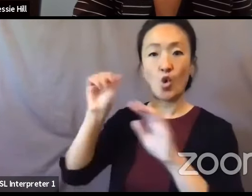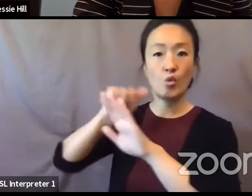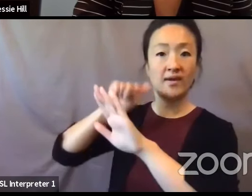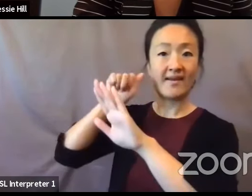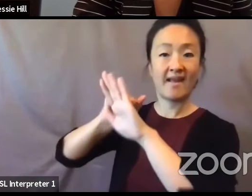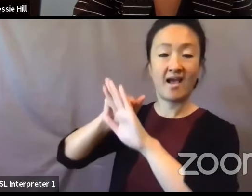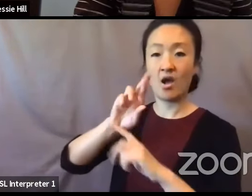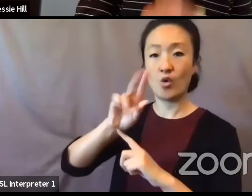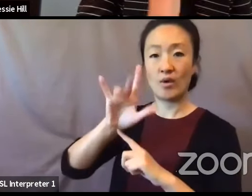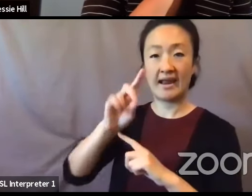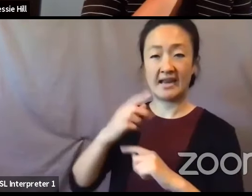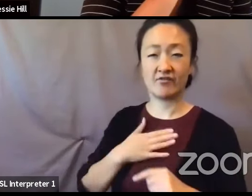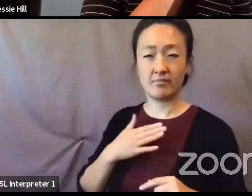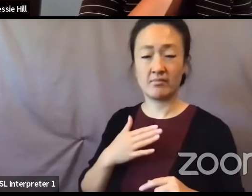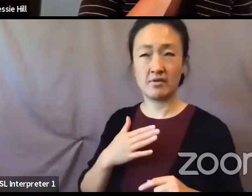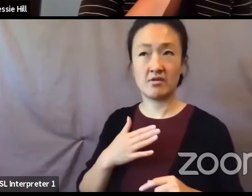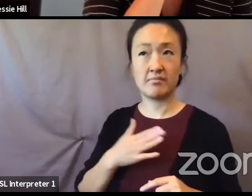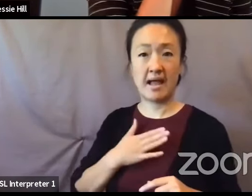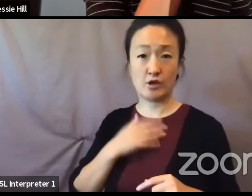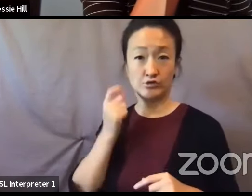the facts, her boyfriend